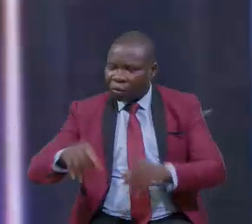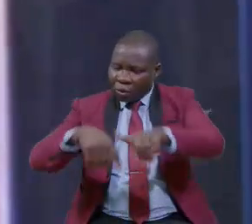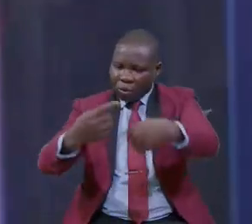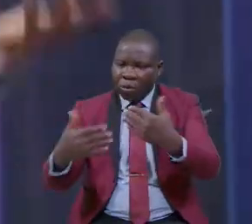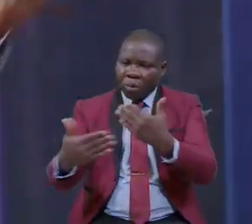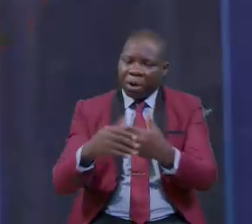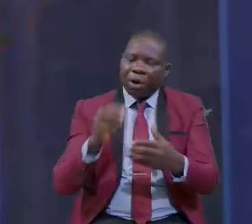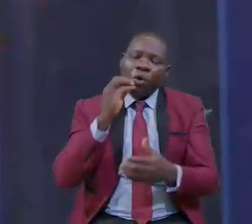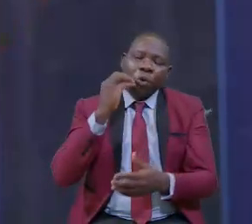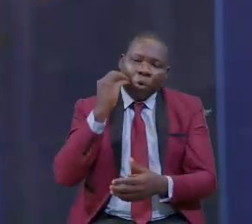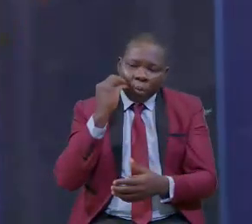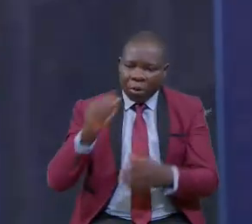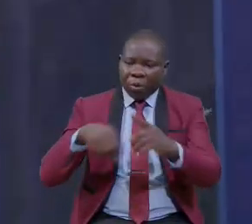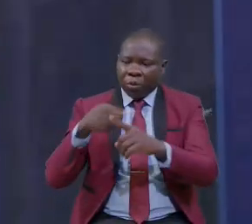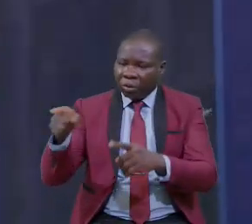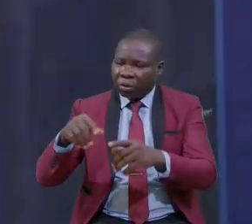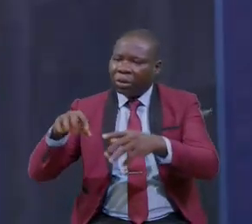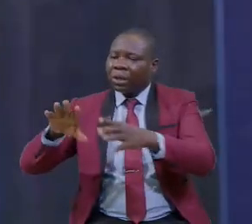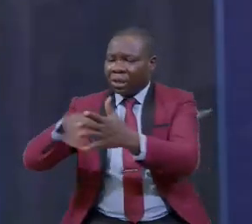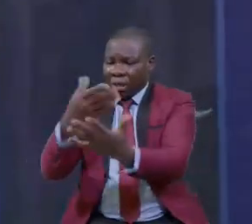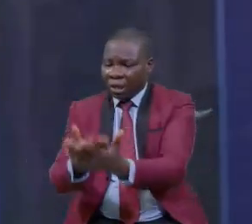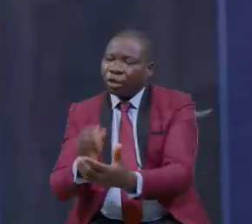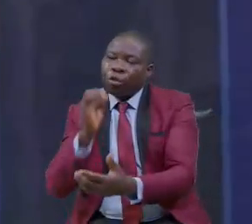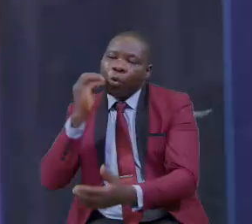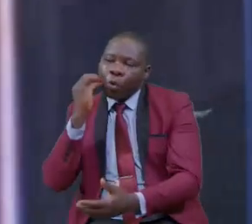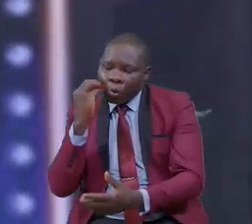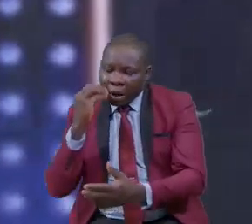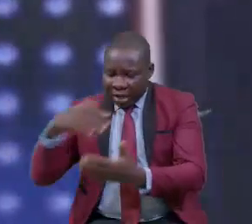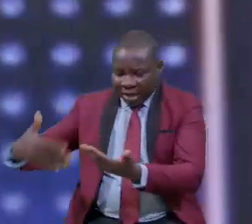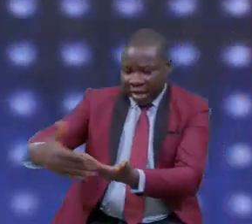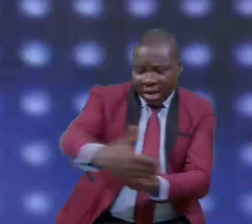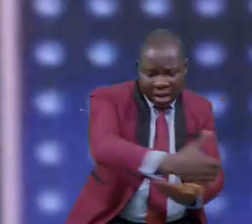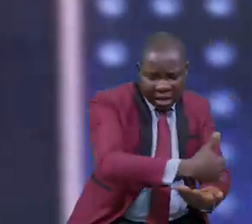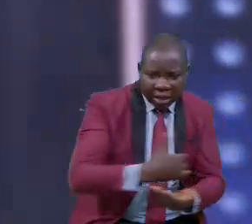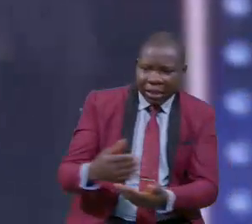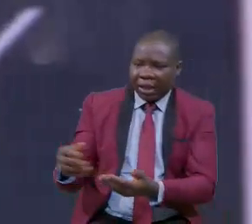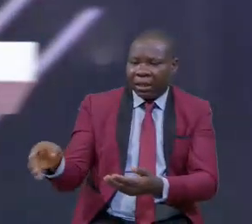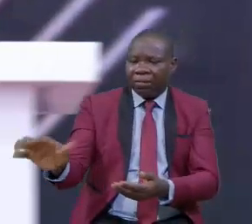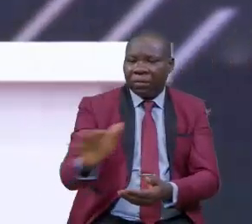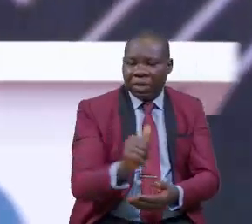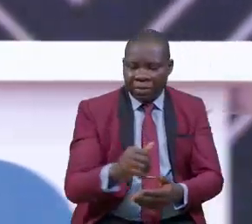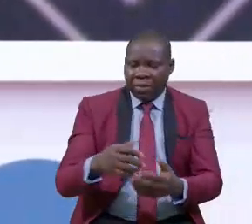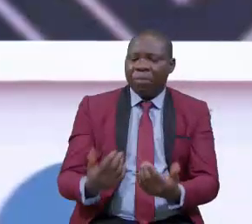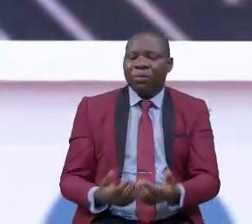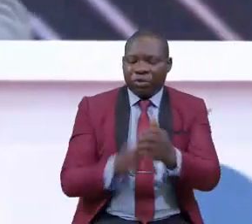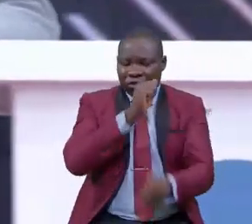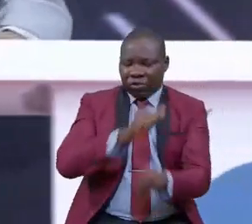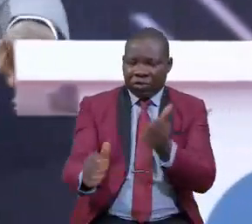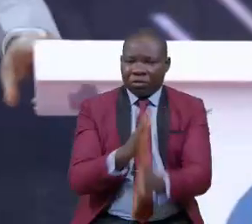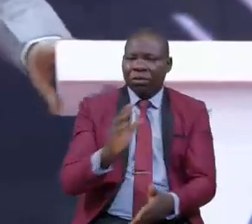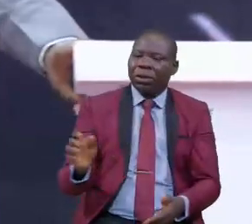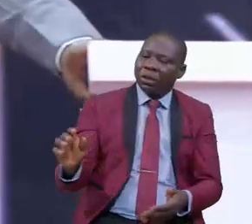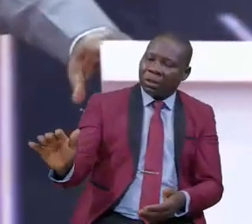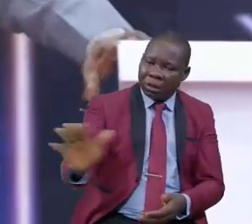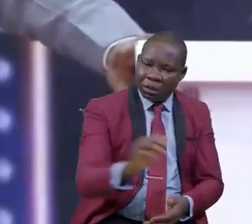all those things together, burn them up, and then come back in the evening, and I'll pray for you. He said, thank you. He